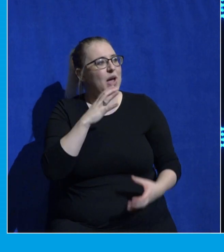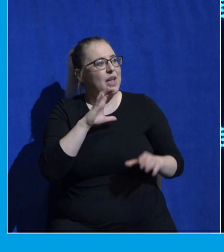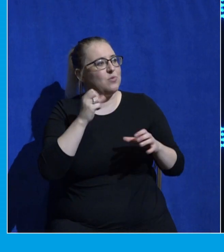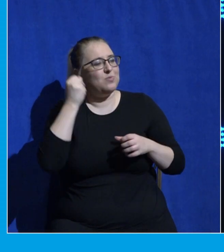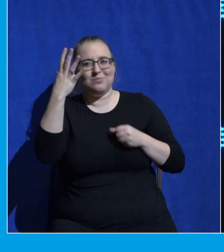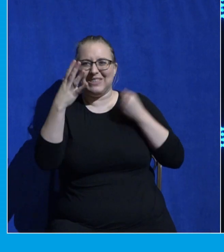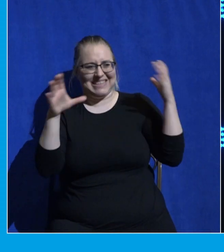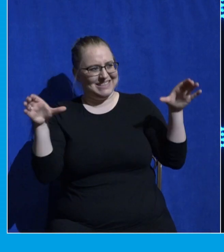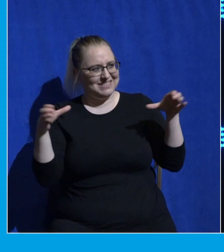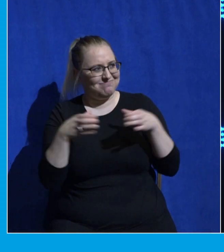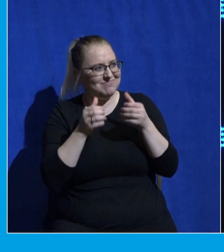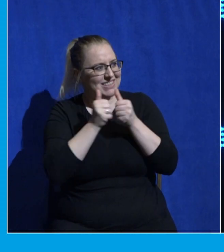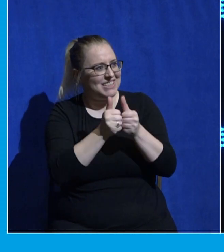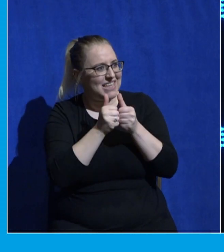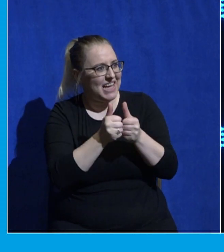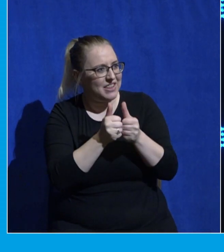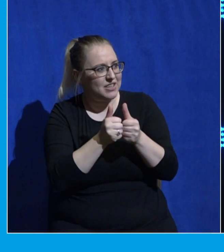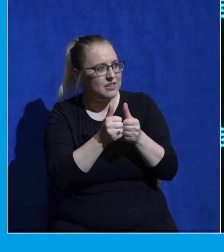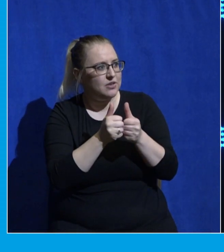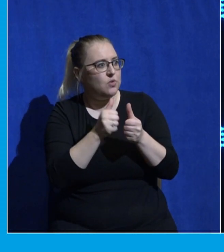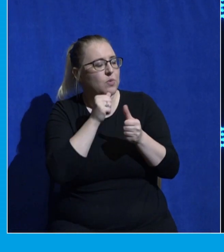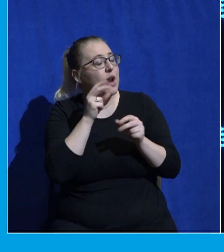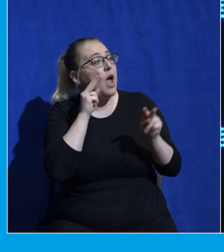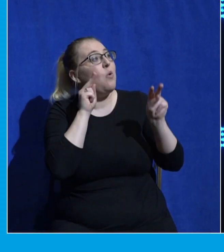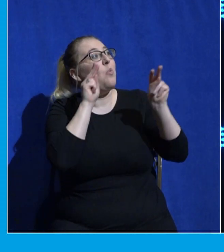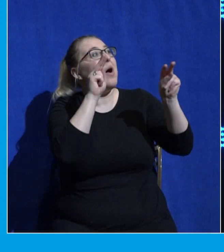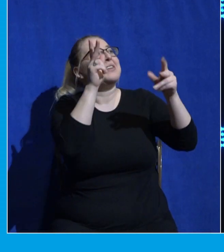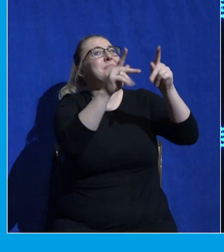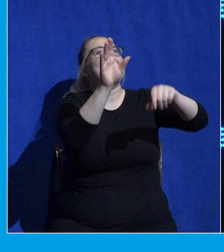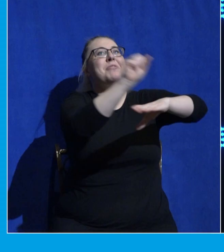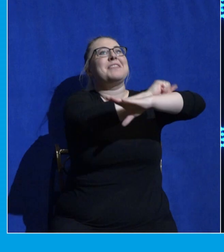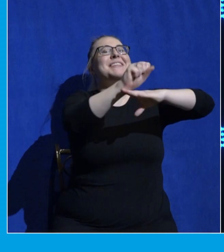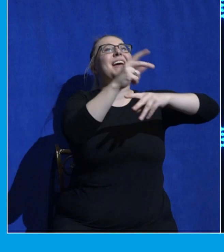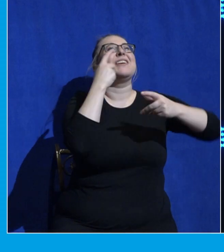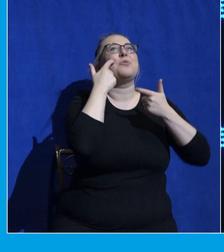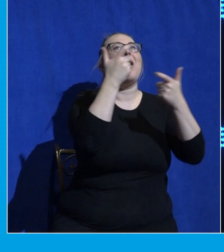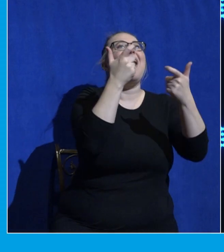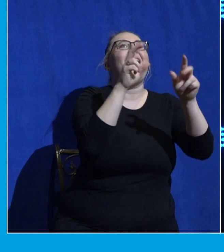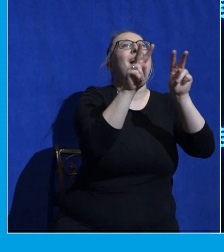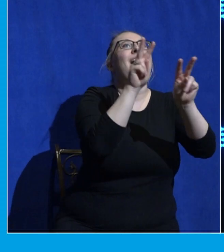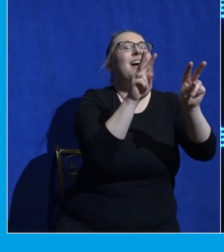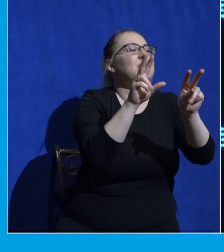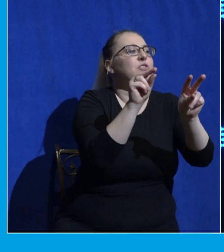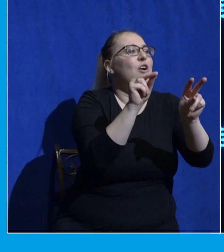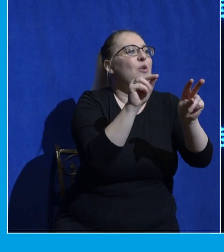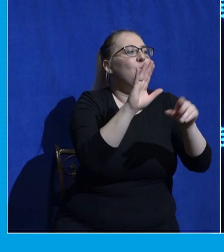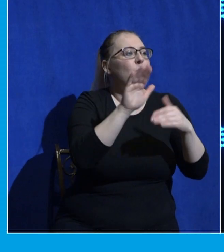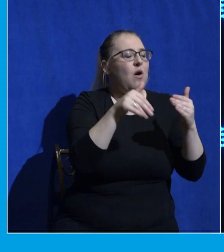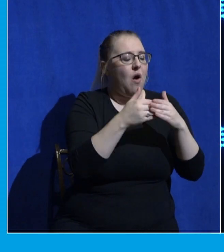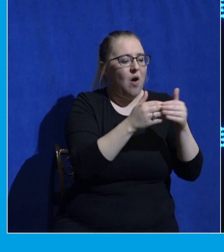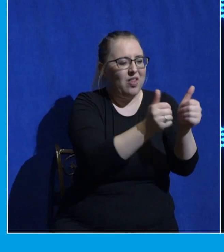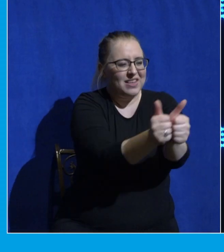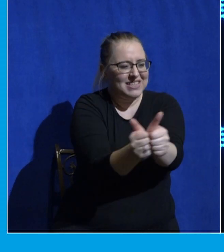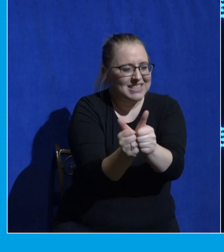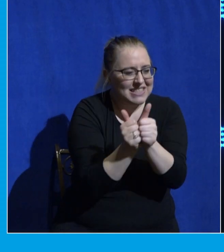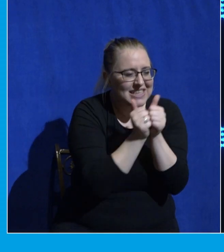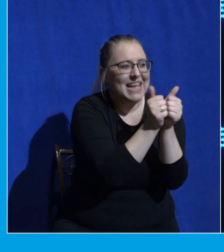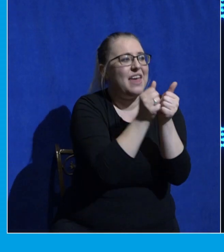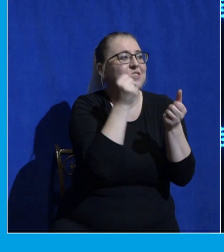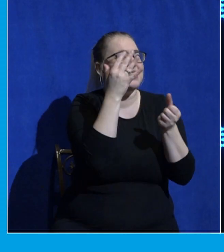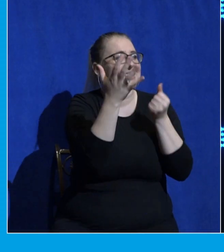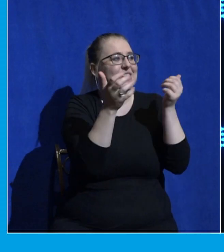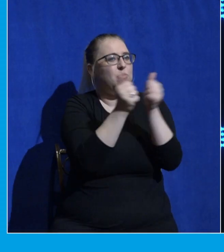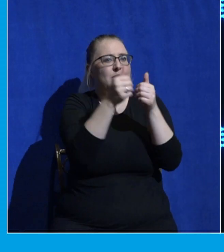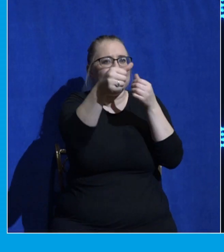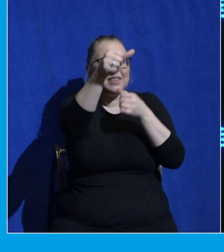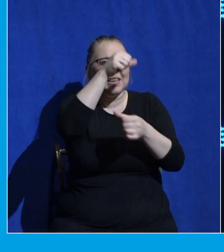us watching people who are on the stage sing. No, we all sing together, psalms, hymns, and spiritual songs to each other, singing